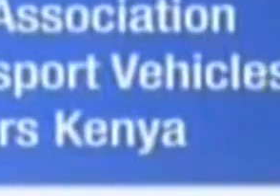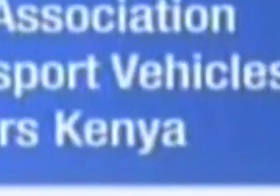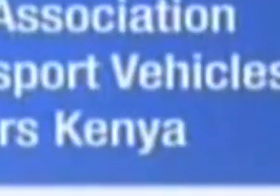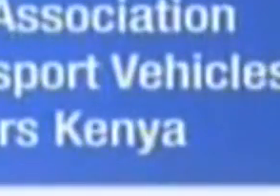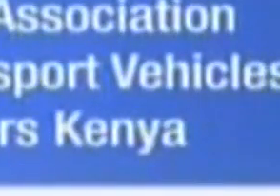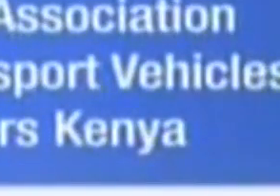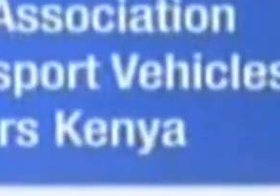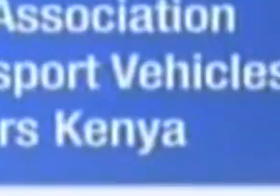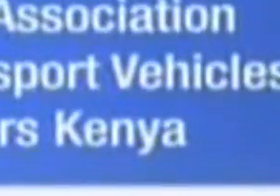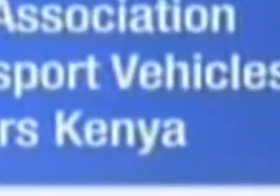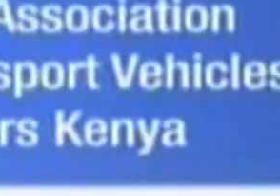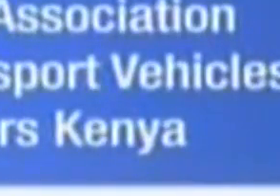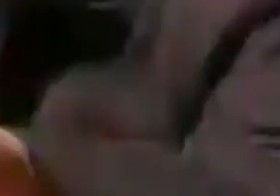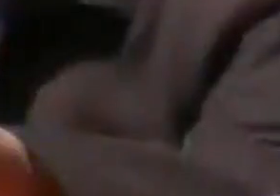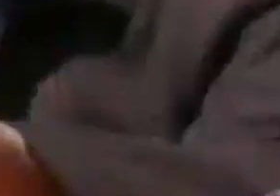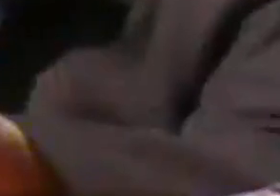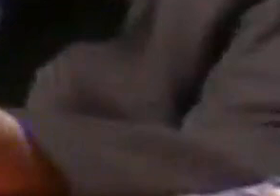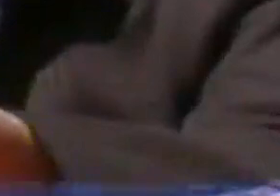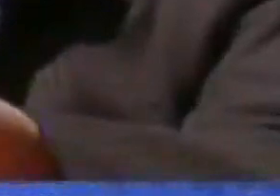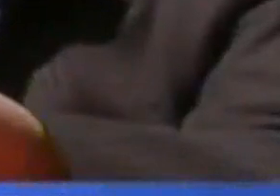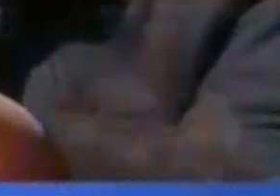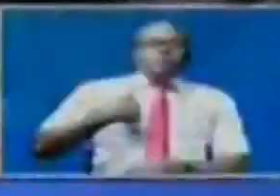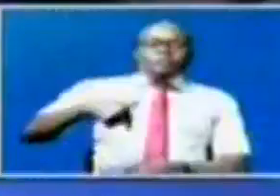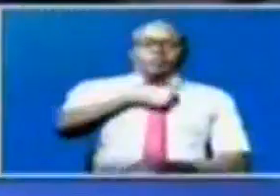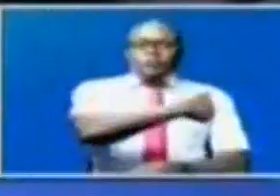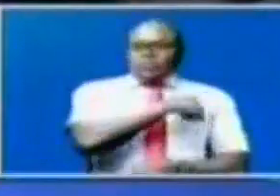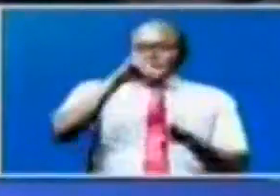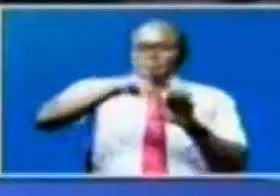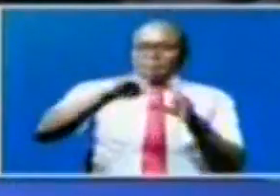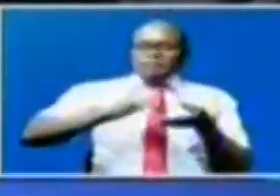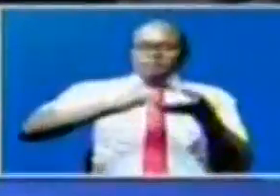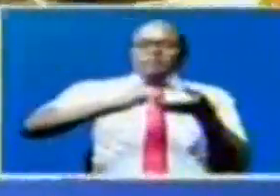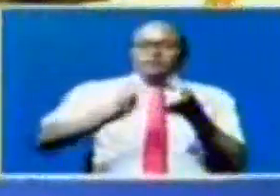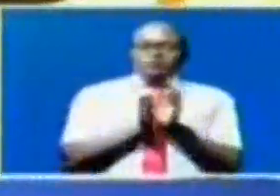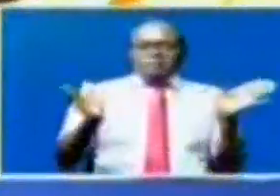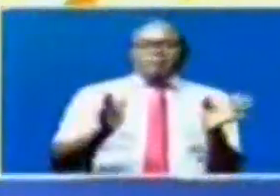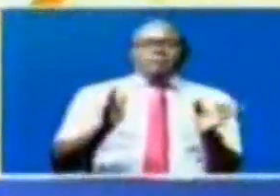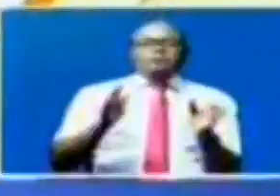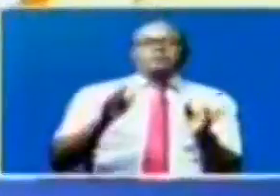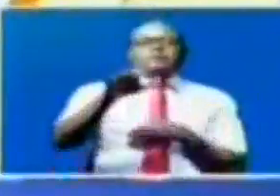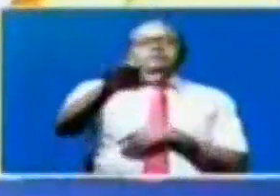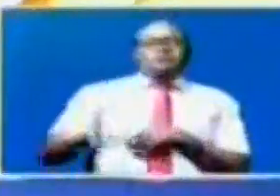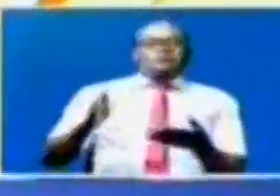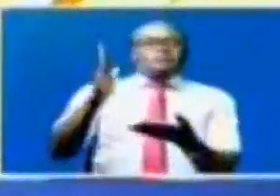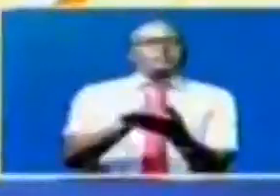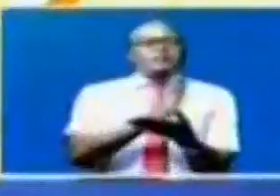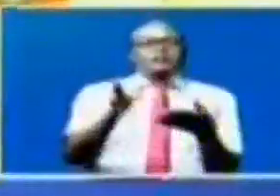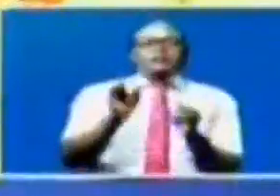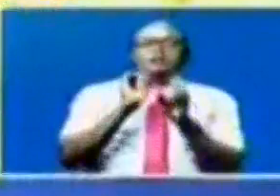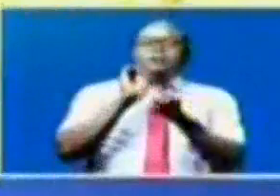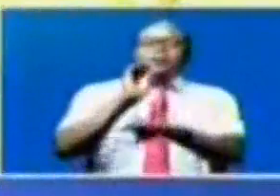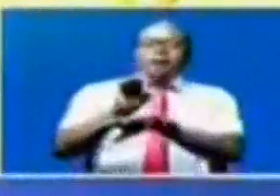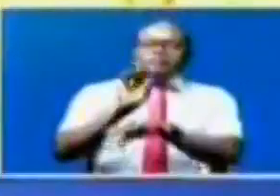down their tools come Monday. We members of the Federation of Public Transport Sector would like to advise our